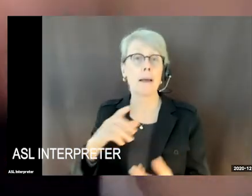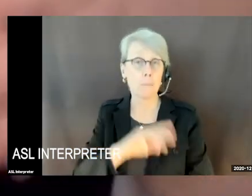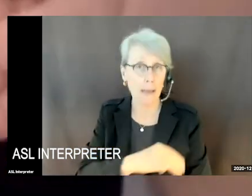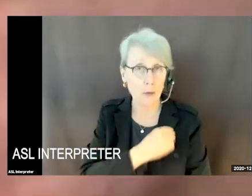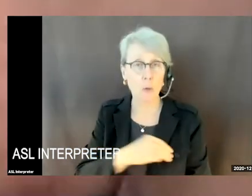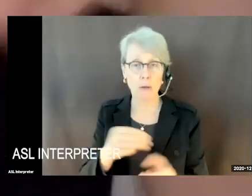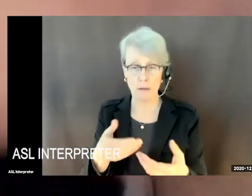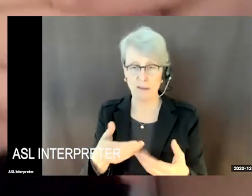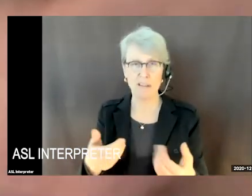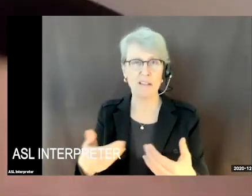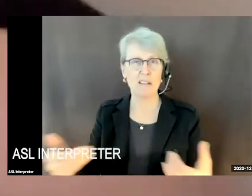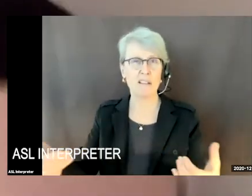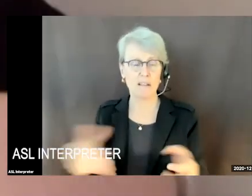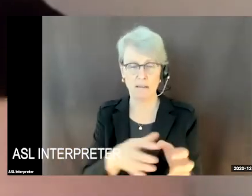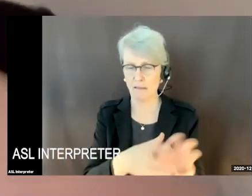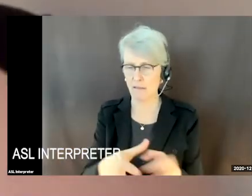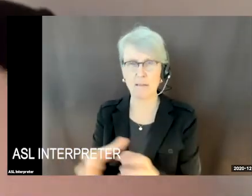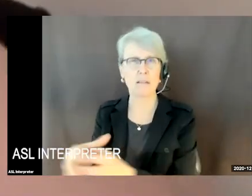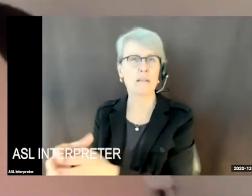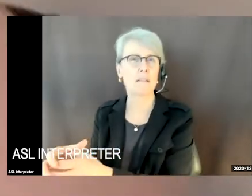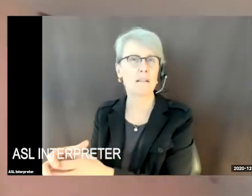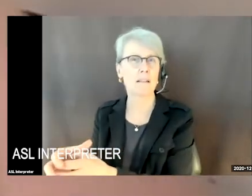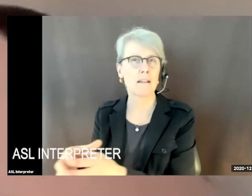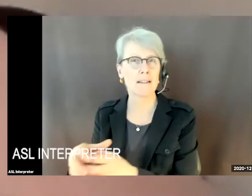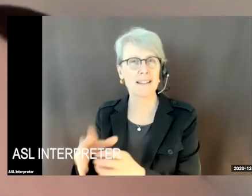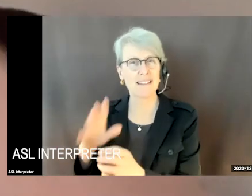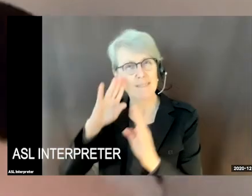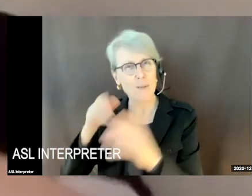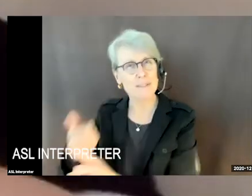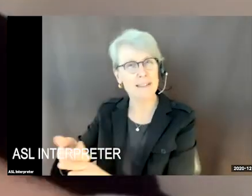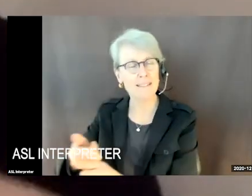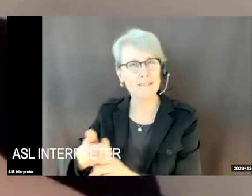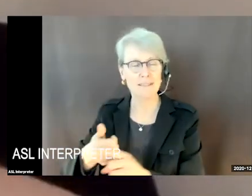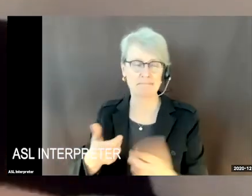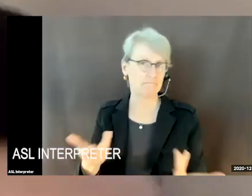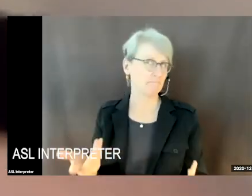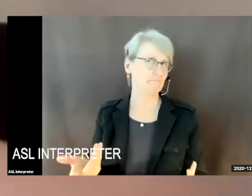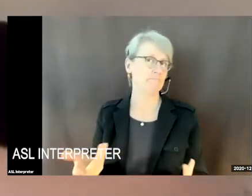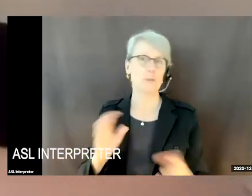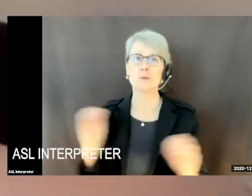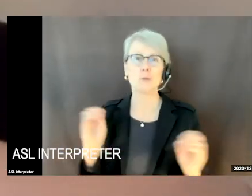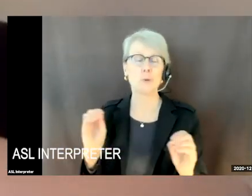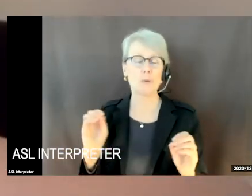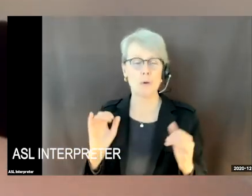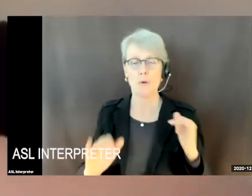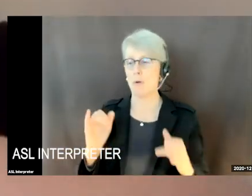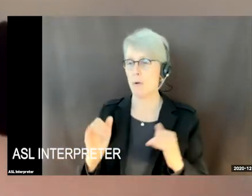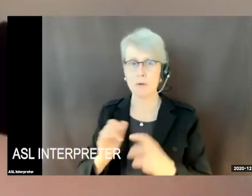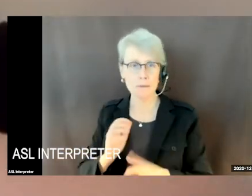Ontario, Alberta, Quebec, Manitoba, everyone is acting as, kind of caring for